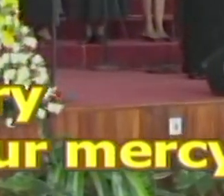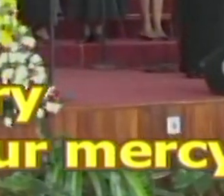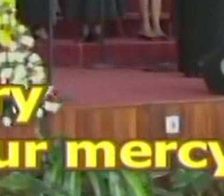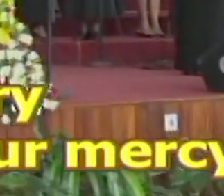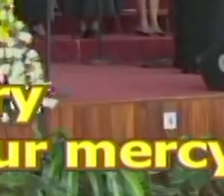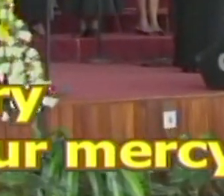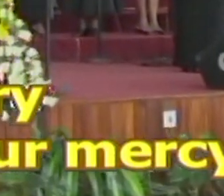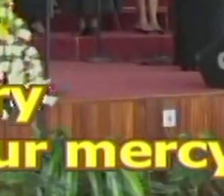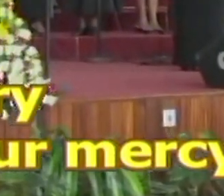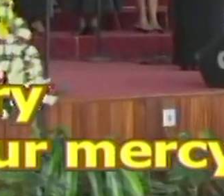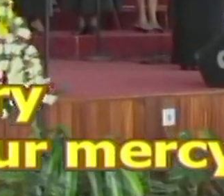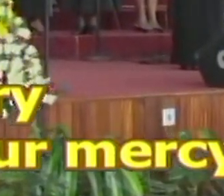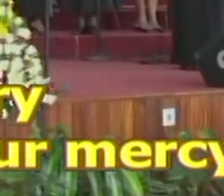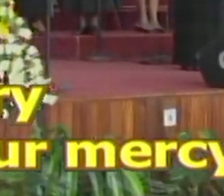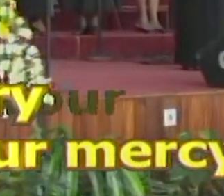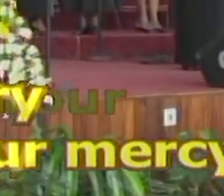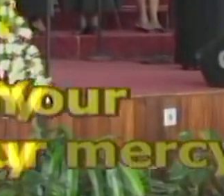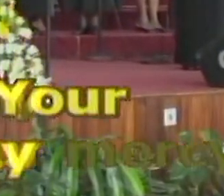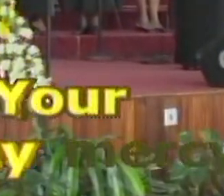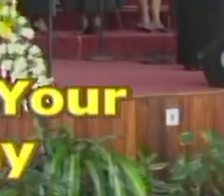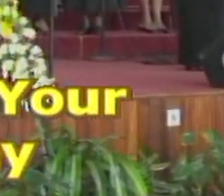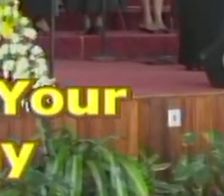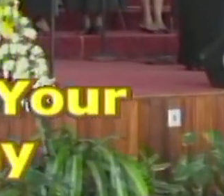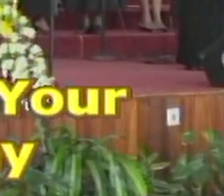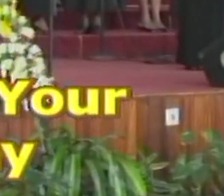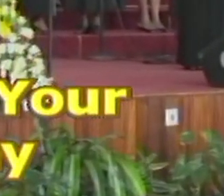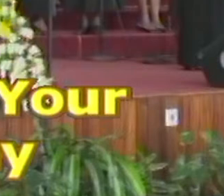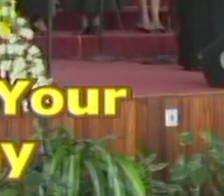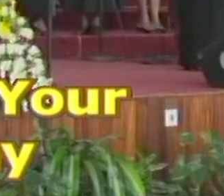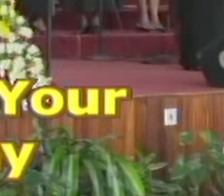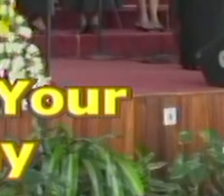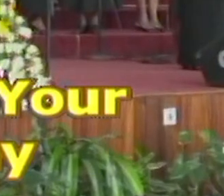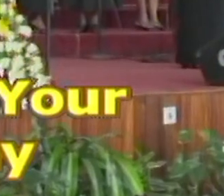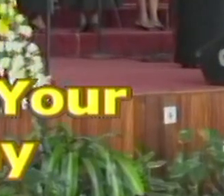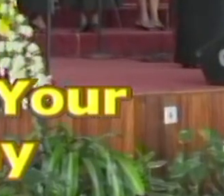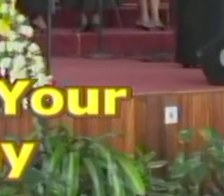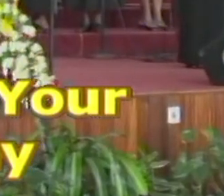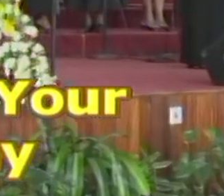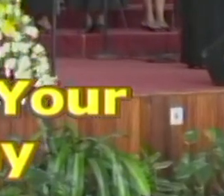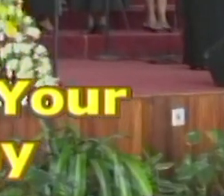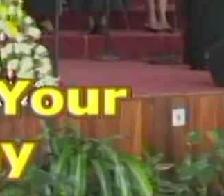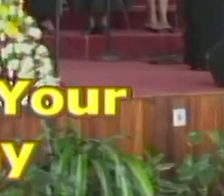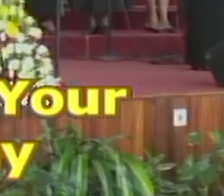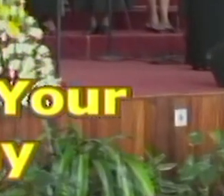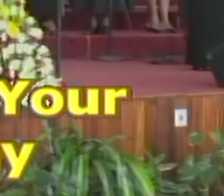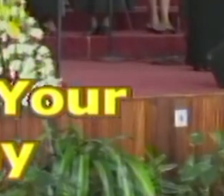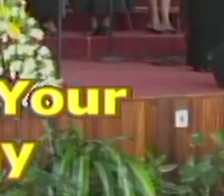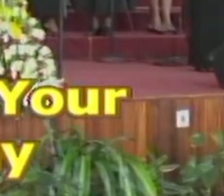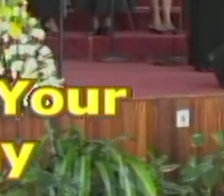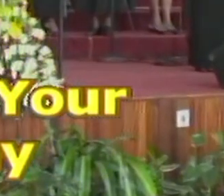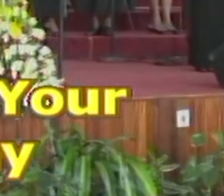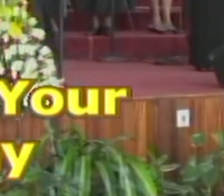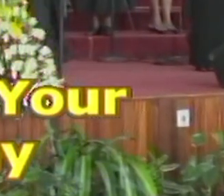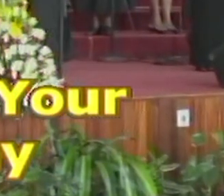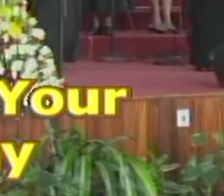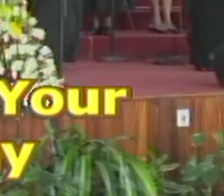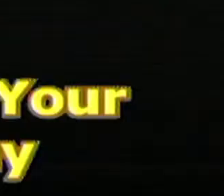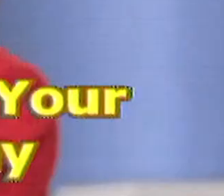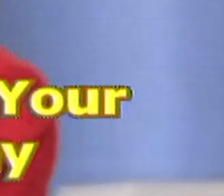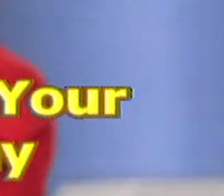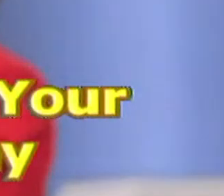Lord, we need your mercy and we need your grace today.